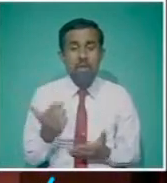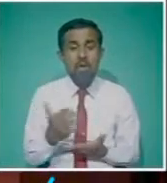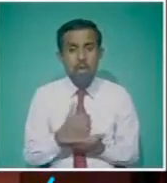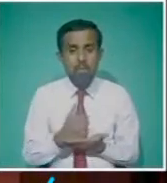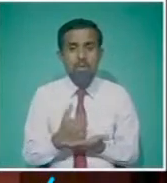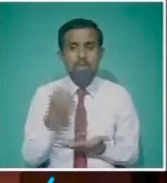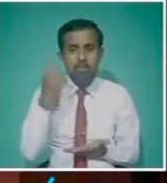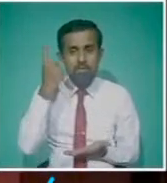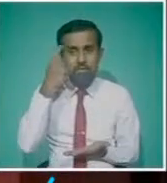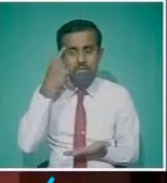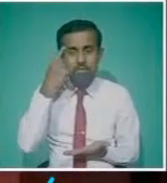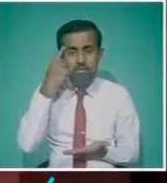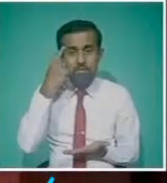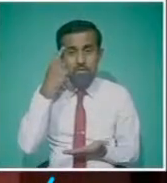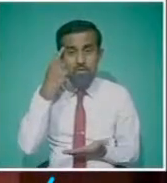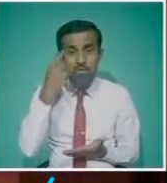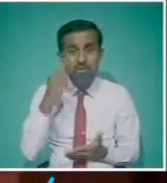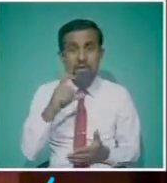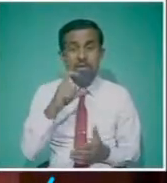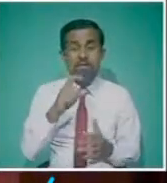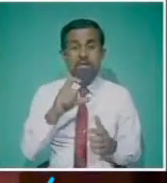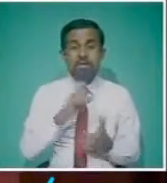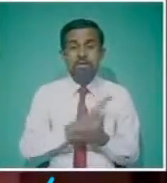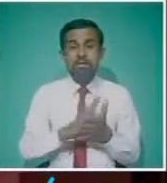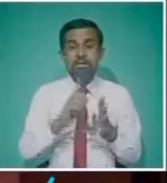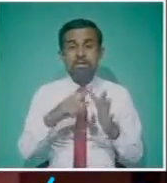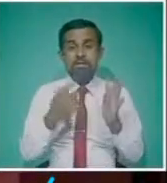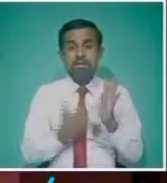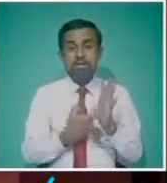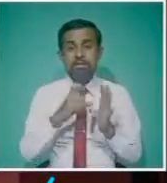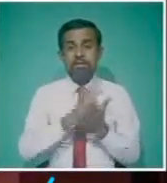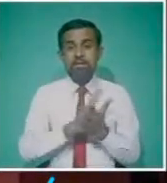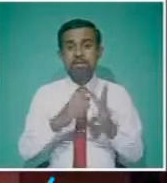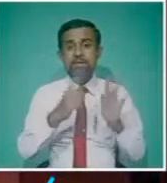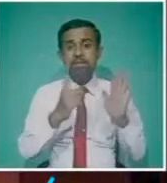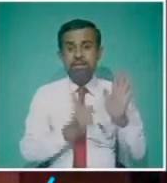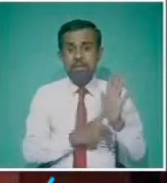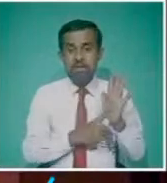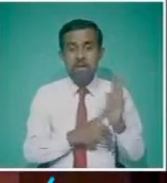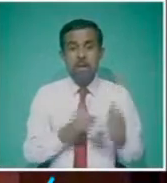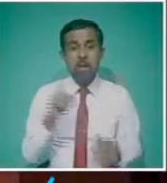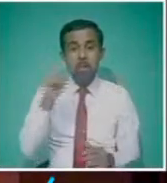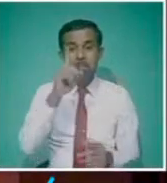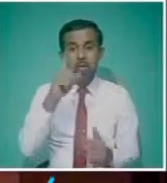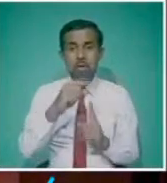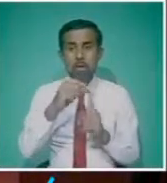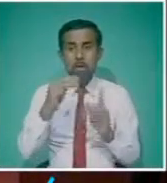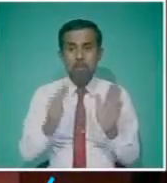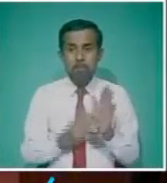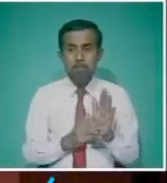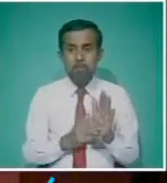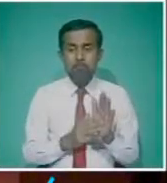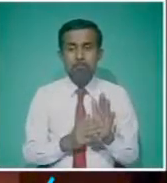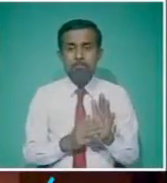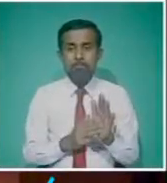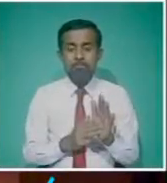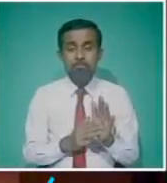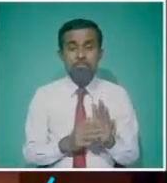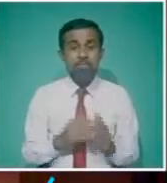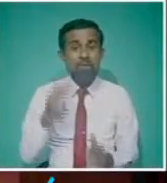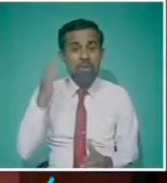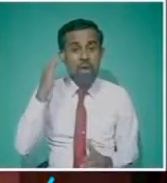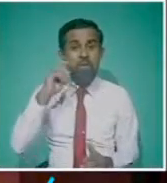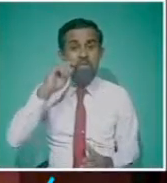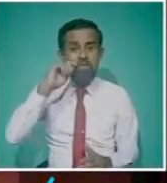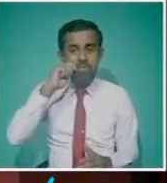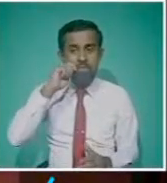Winston Churchill was her first Prime Minister. Prime Minister Churchill was also a friend of her father, George